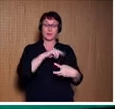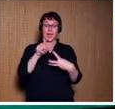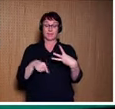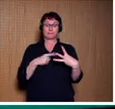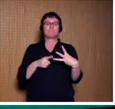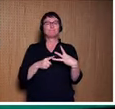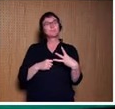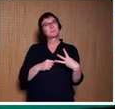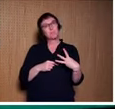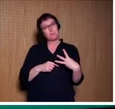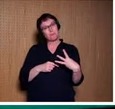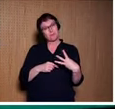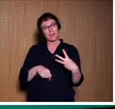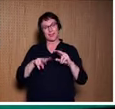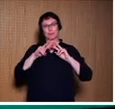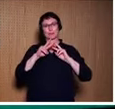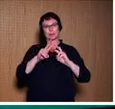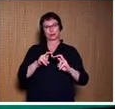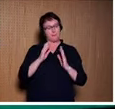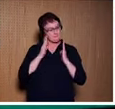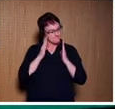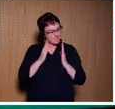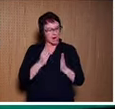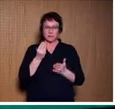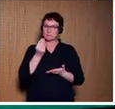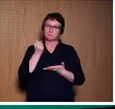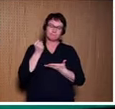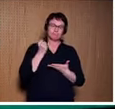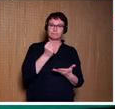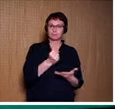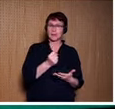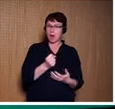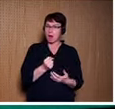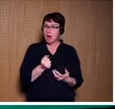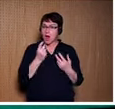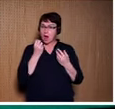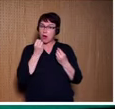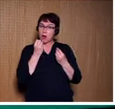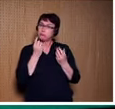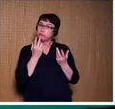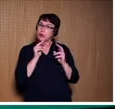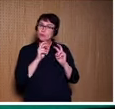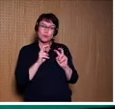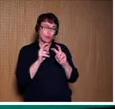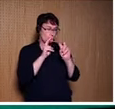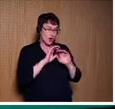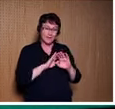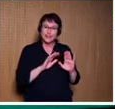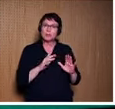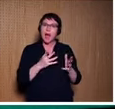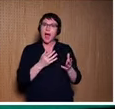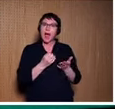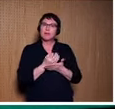research, analysis, and ideas. The right is very, very good in investing in ideas, and we are not as good in